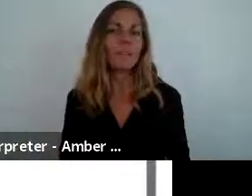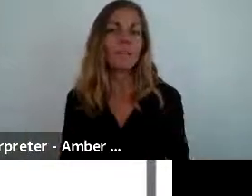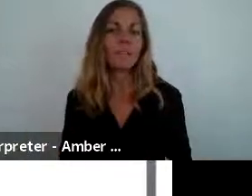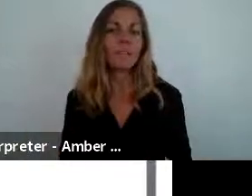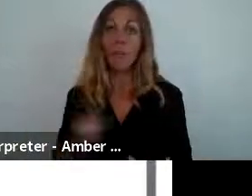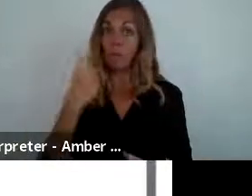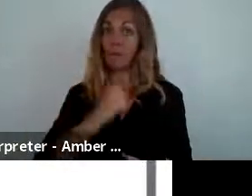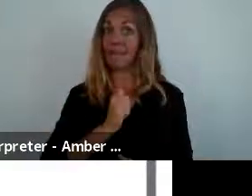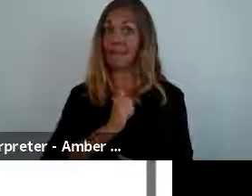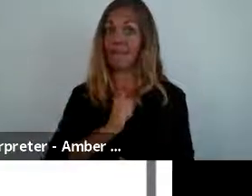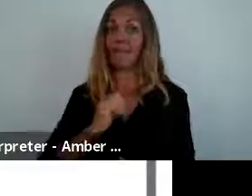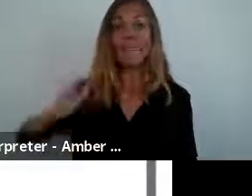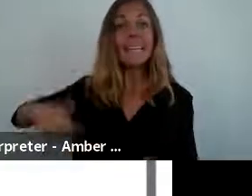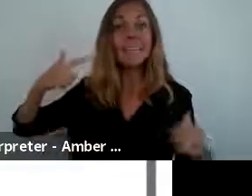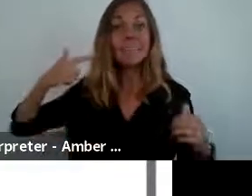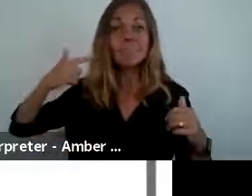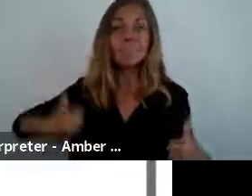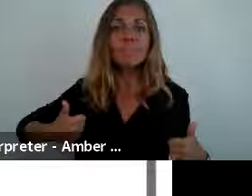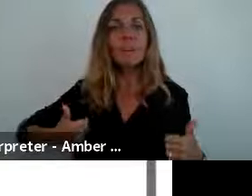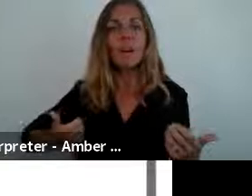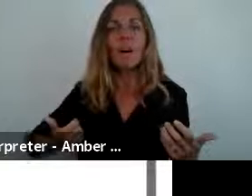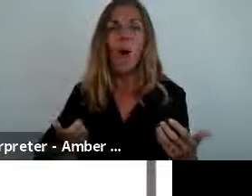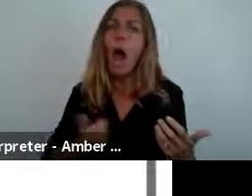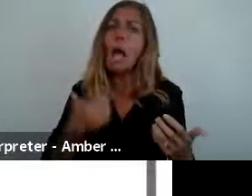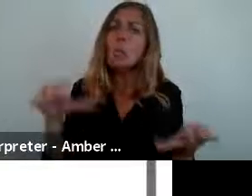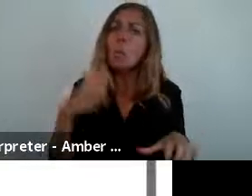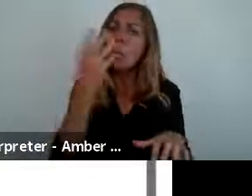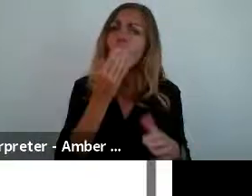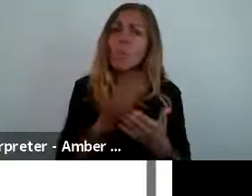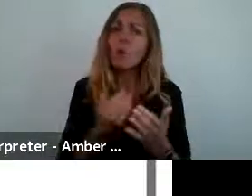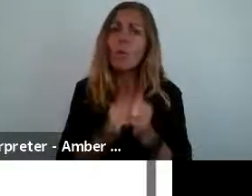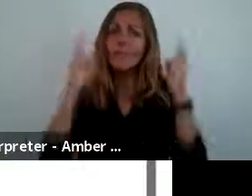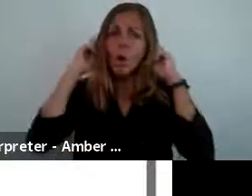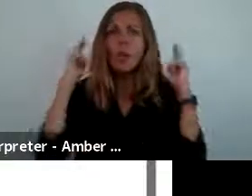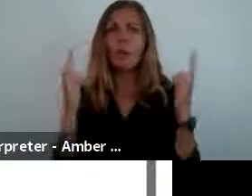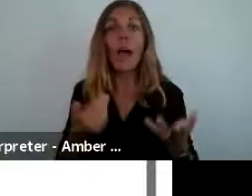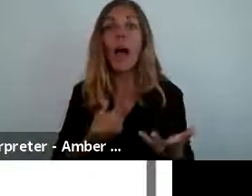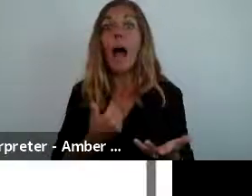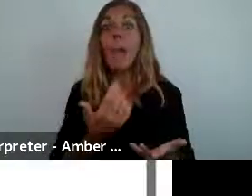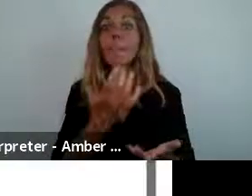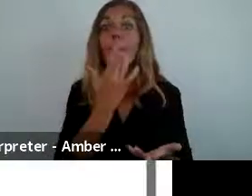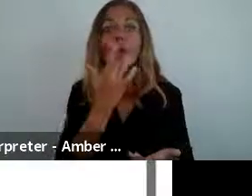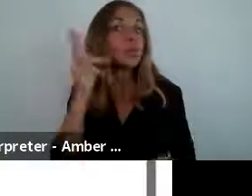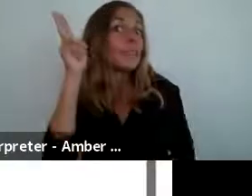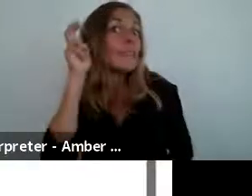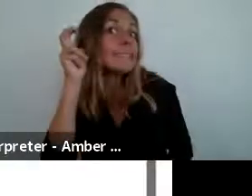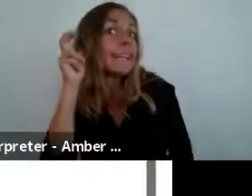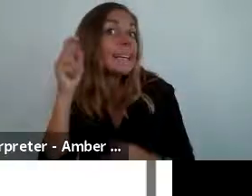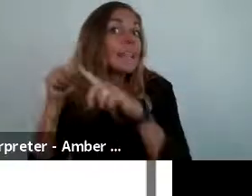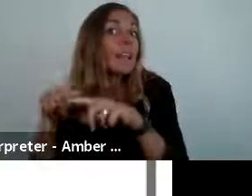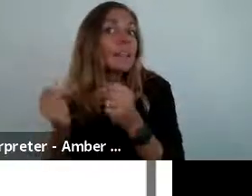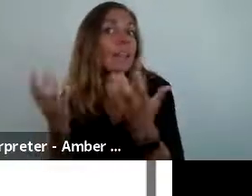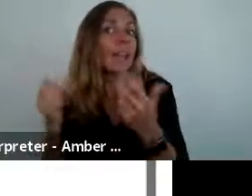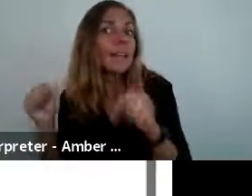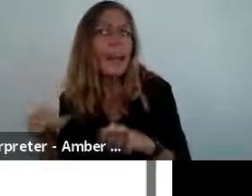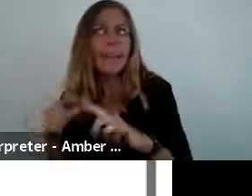late deafened person who does fairly well with my cochlear implants, I actually prefer to listen as much as I can, and then when I